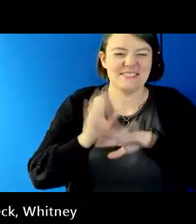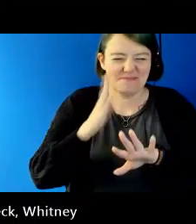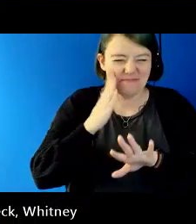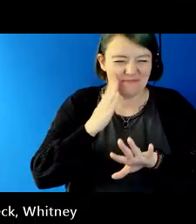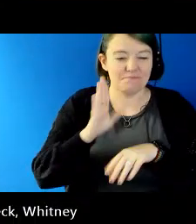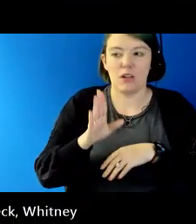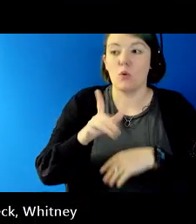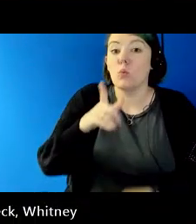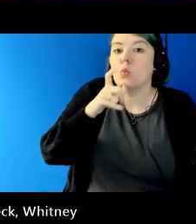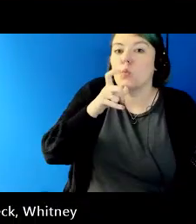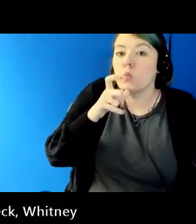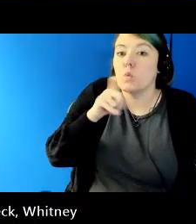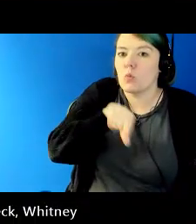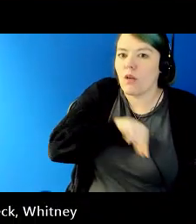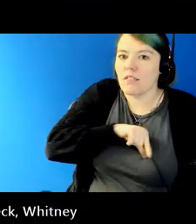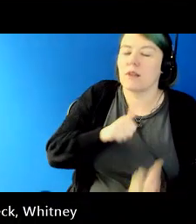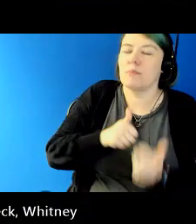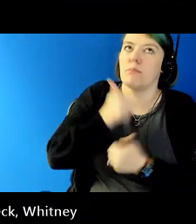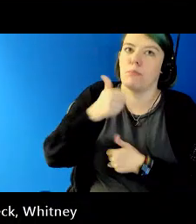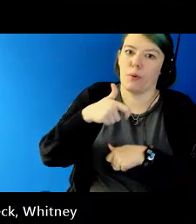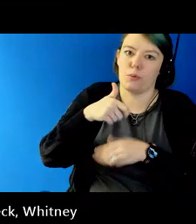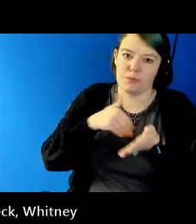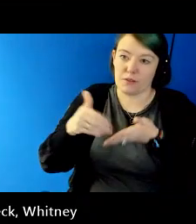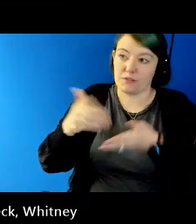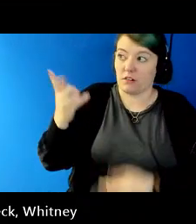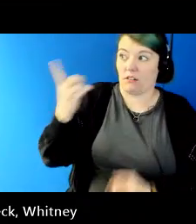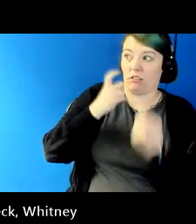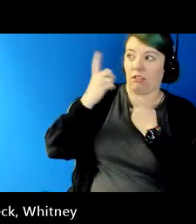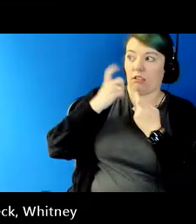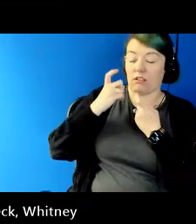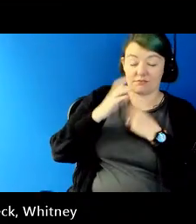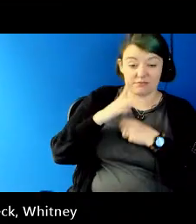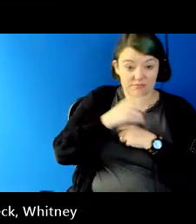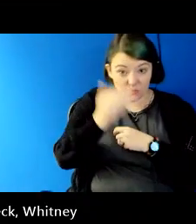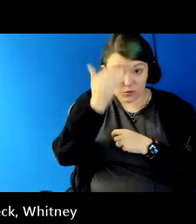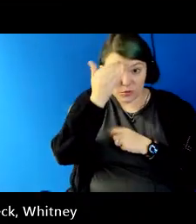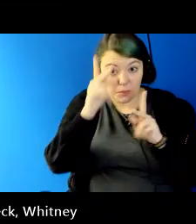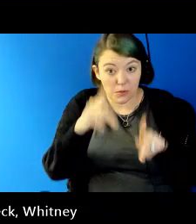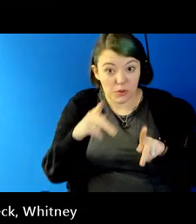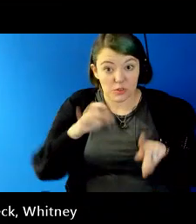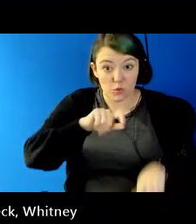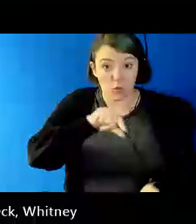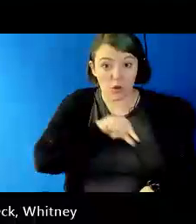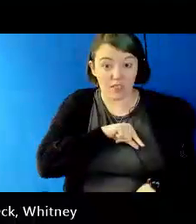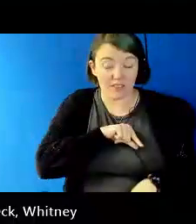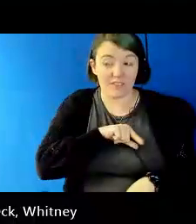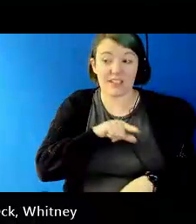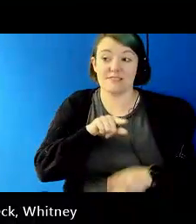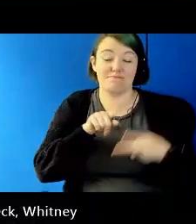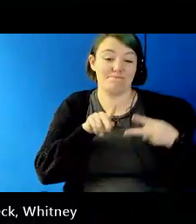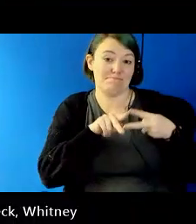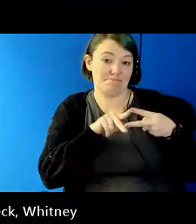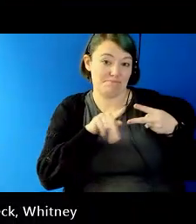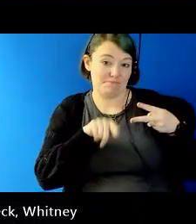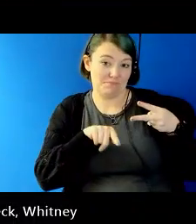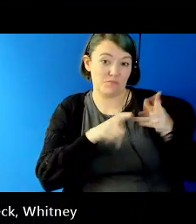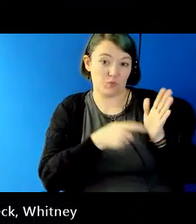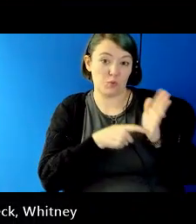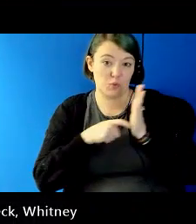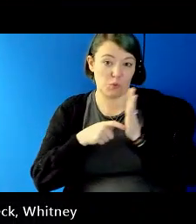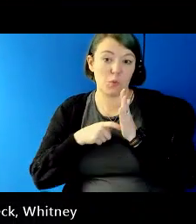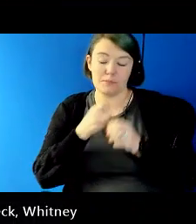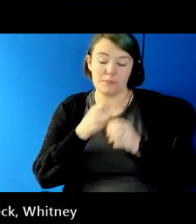is eligible. So if you know somebody that's eligible, they must reach these two key factors